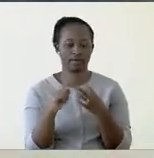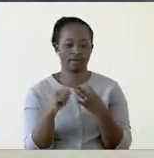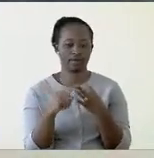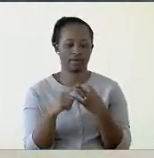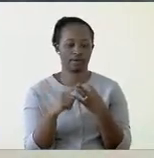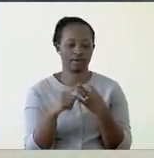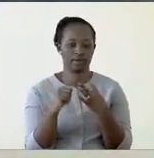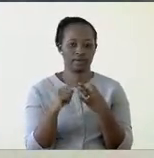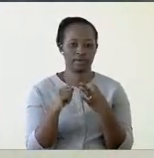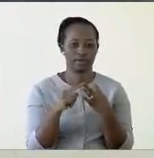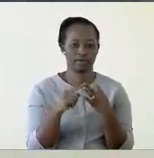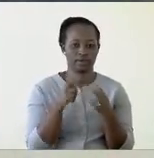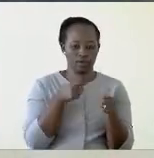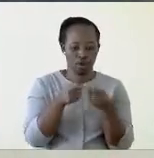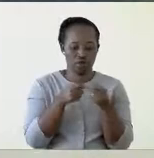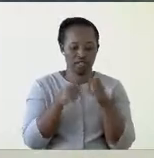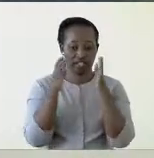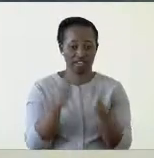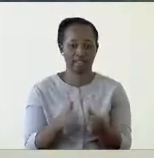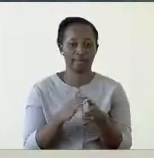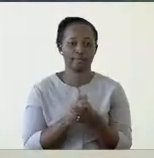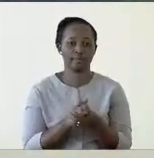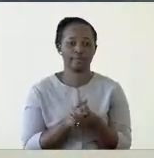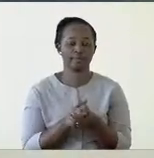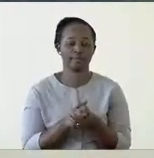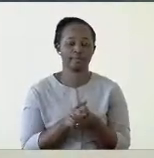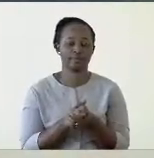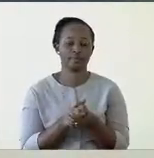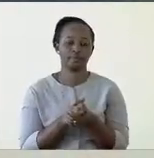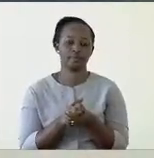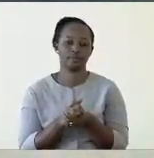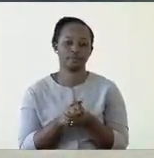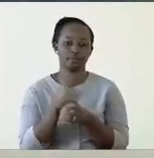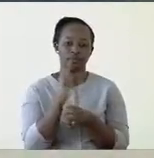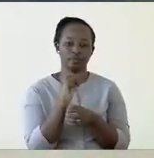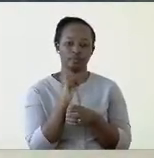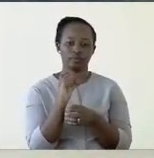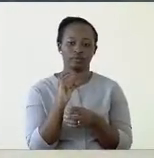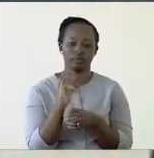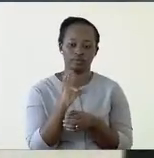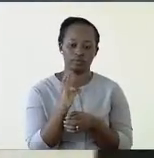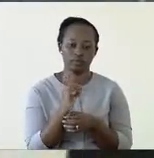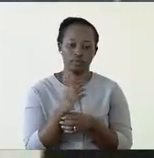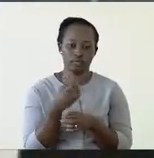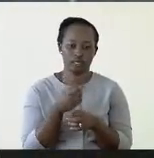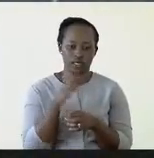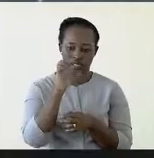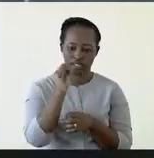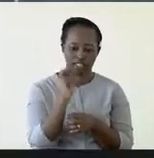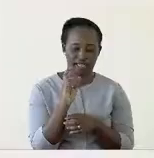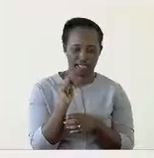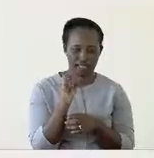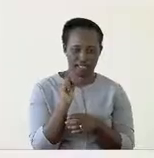three, which is the coordinator. Coordinator. There is the sensor. We have the sensor. We